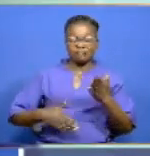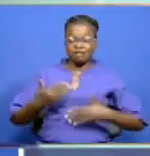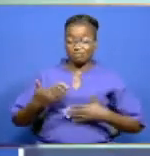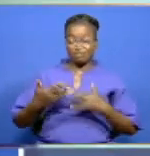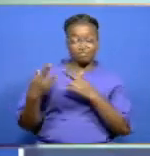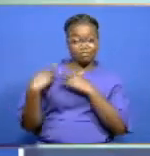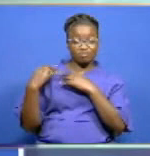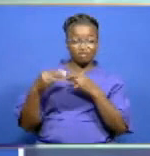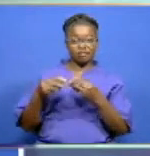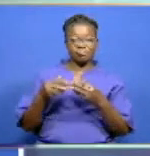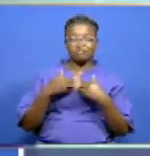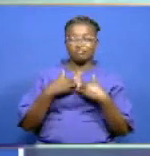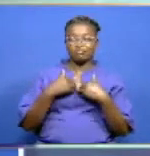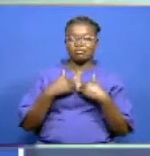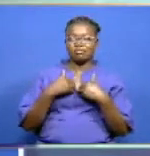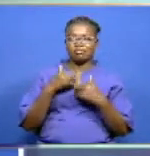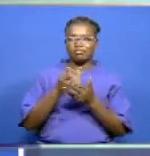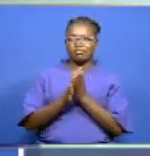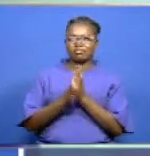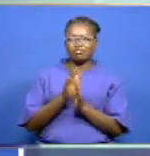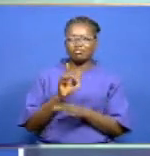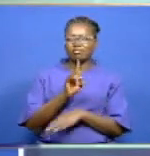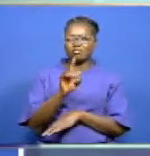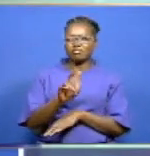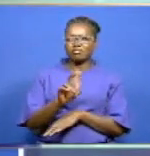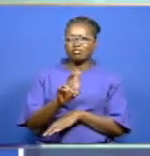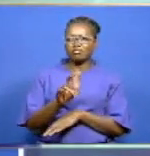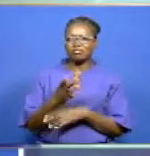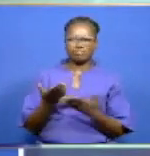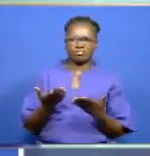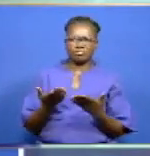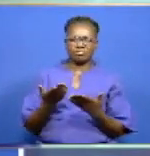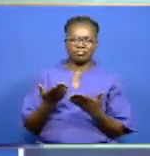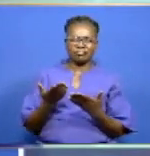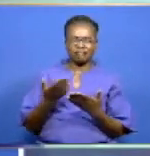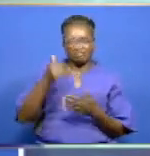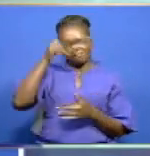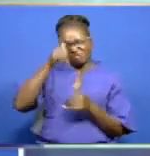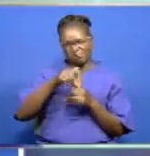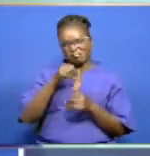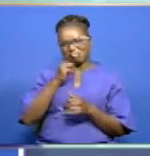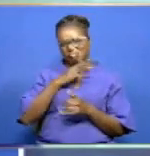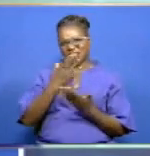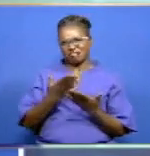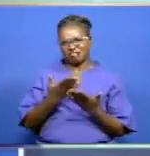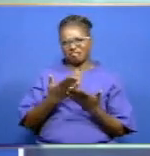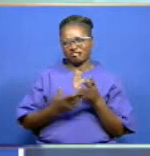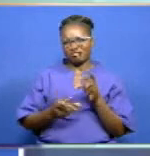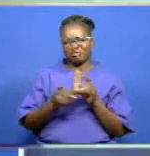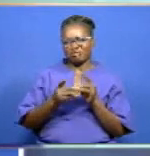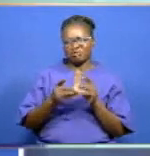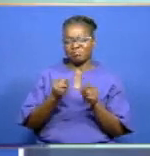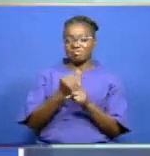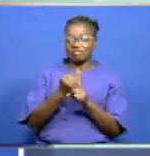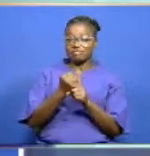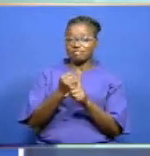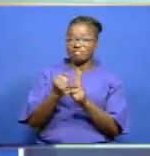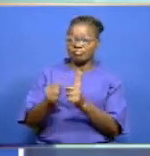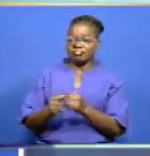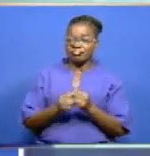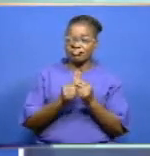responsibility given unto him, without question. And I don't remember even him murmuring in our meetings together, us working together, especially